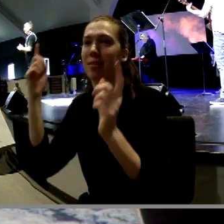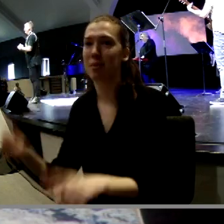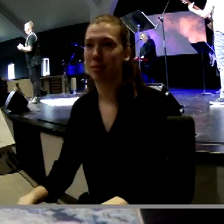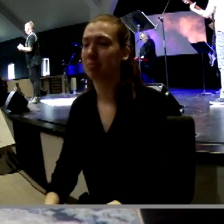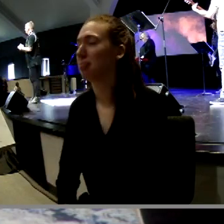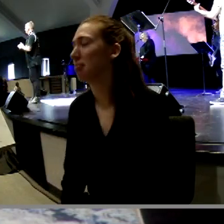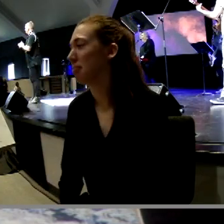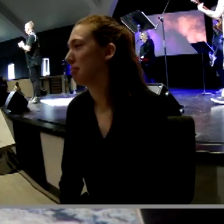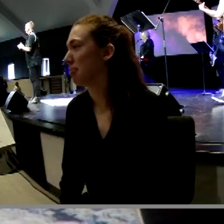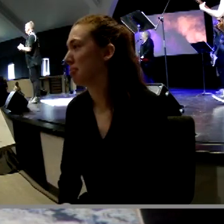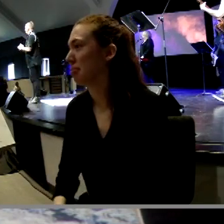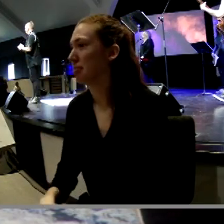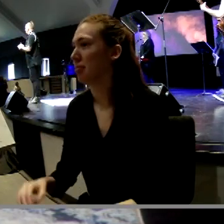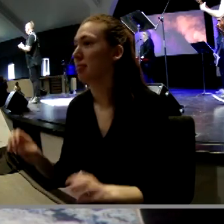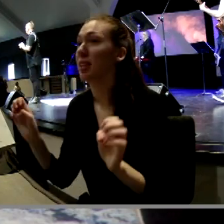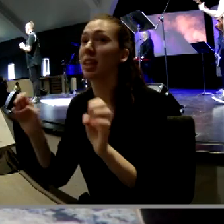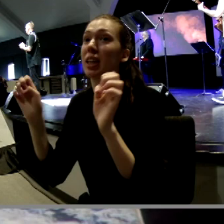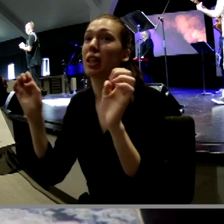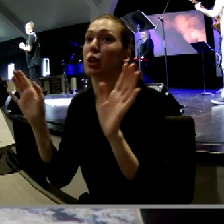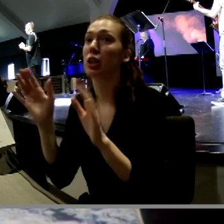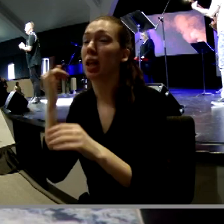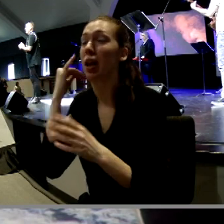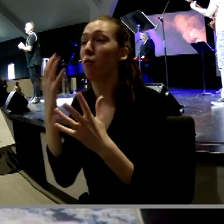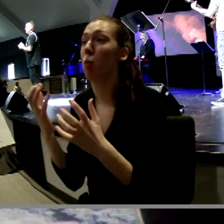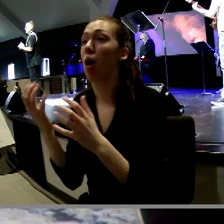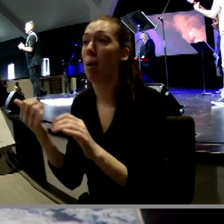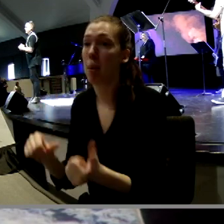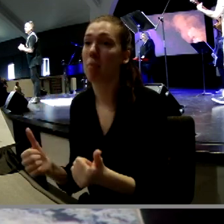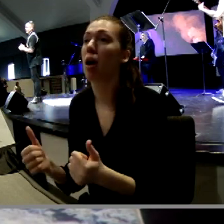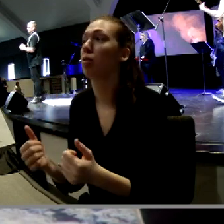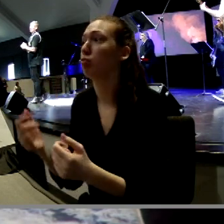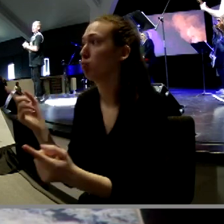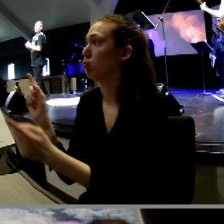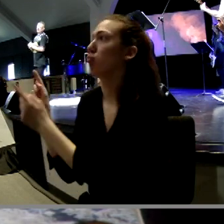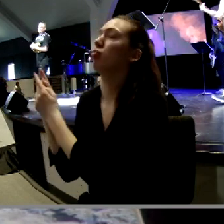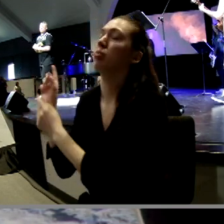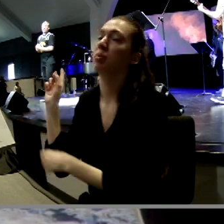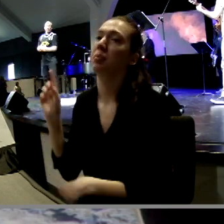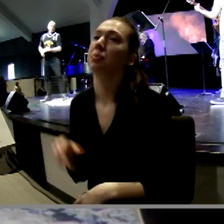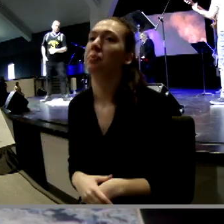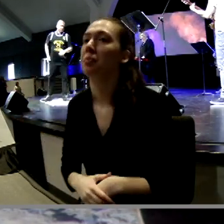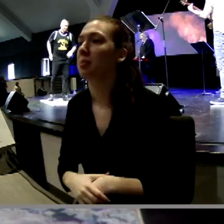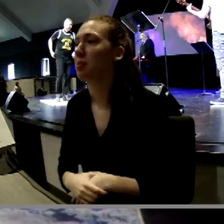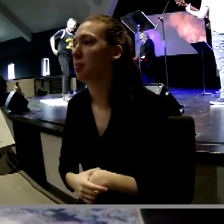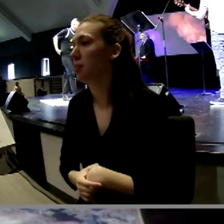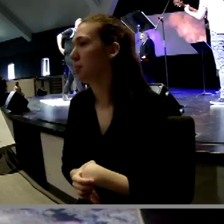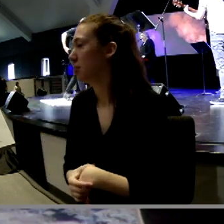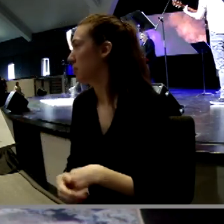amen. Easter Sunday, if you want to get baptized, talk to me. Have a great week. Thanks for coming to church today.